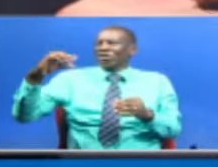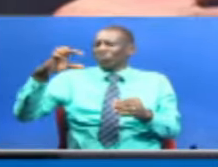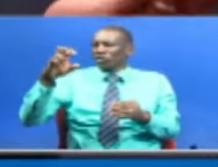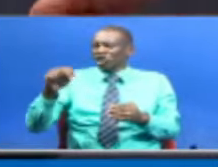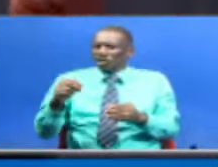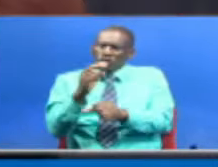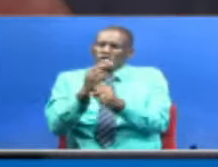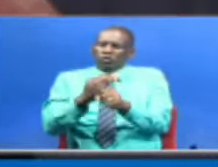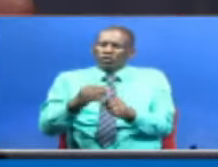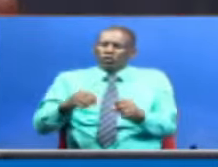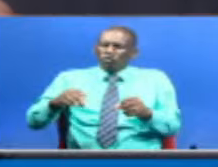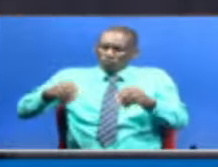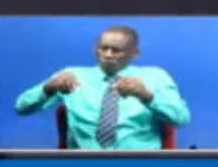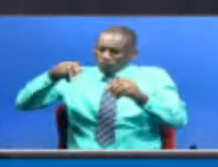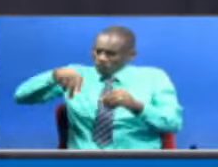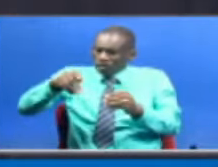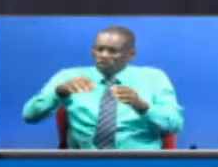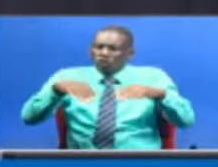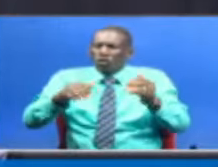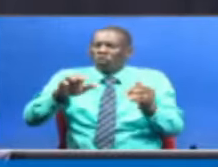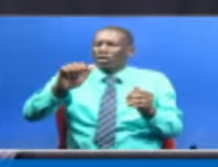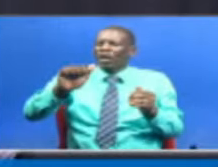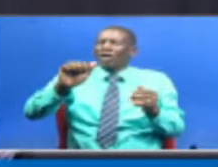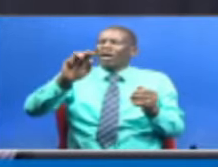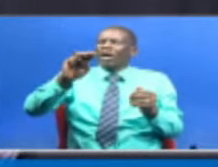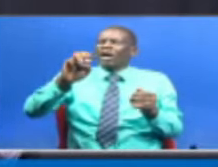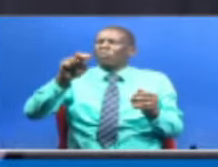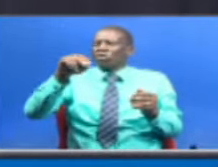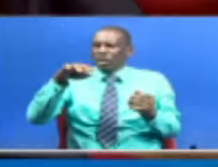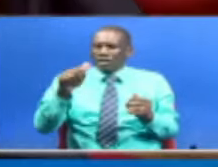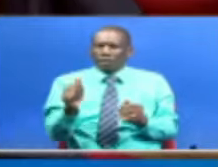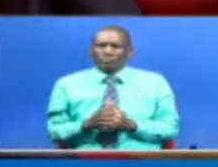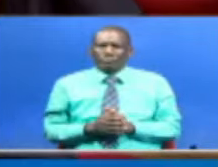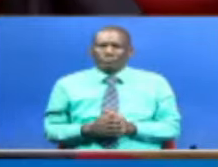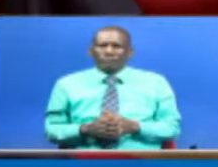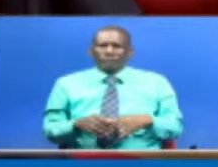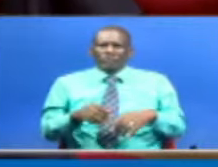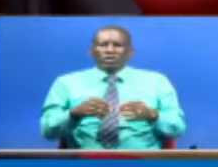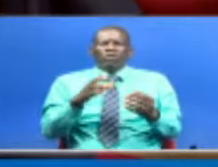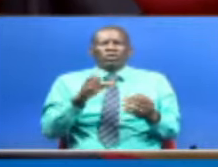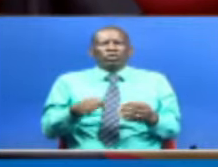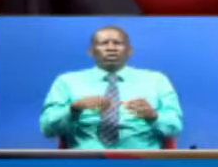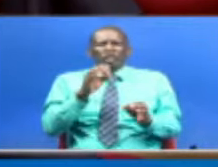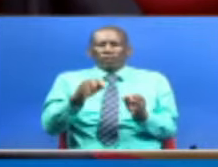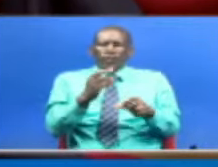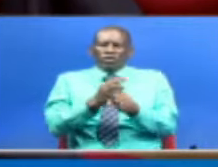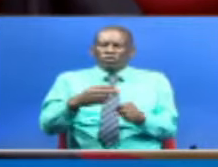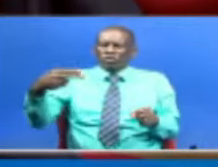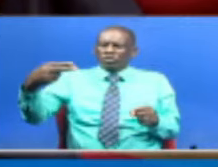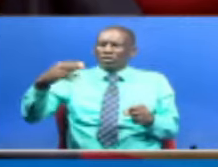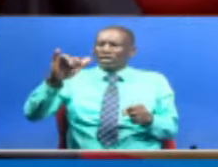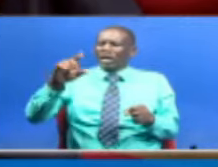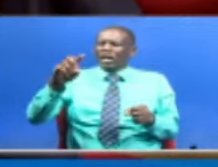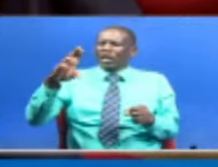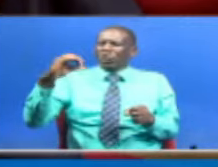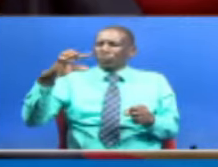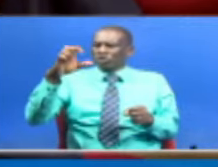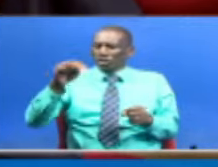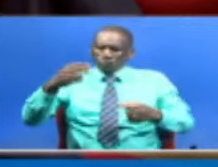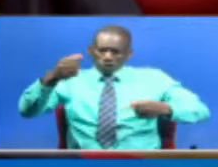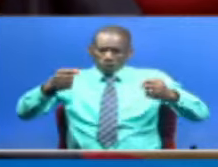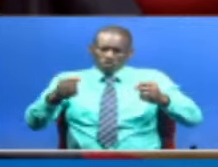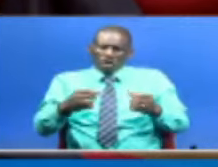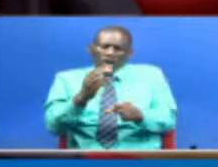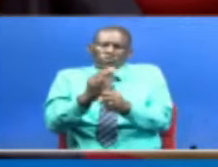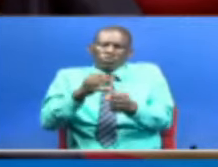ammonia, and we can offtake that ammonia as an agricultural economy. So when I'm going to use that hydrogen for mobility, in what form am I using